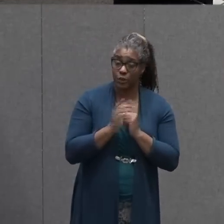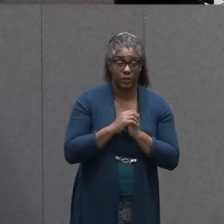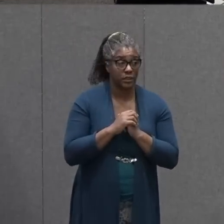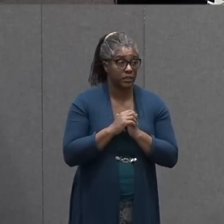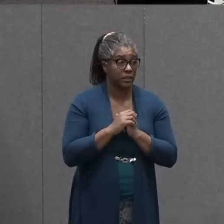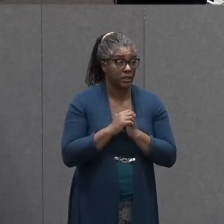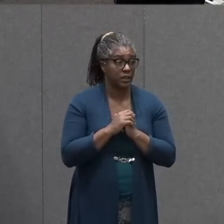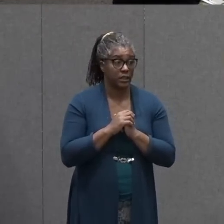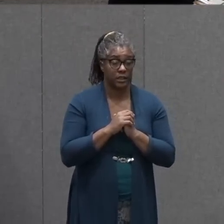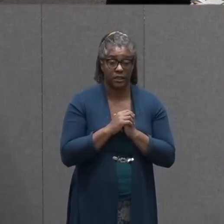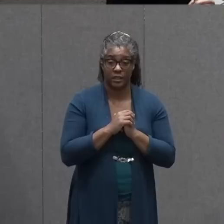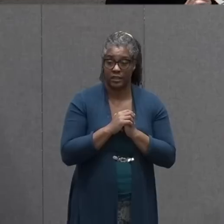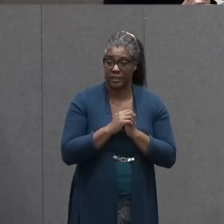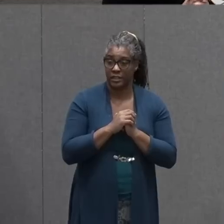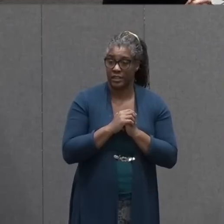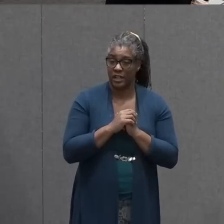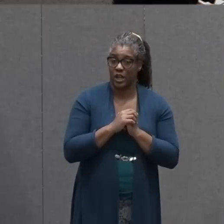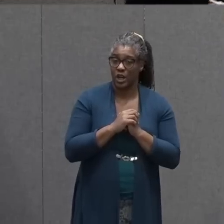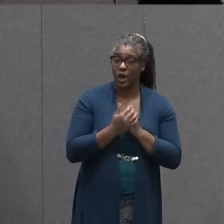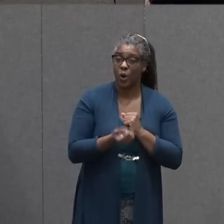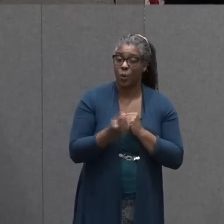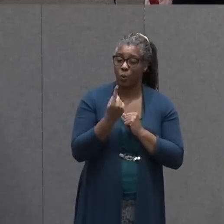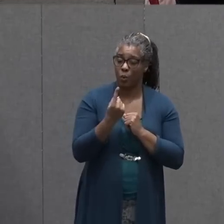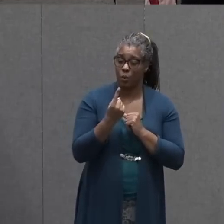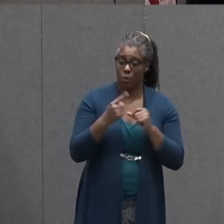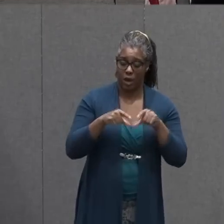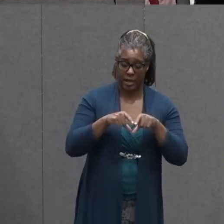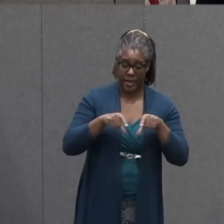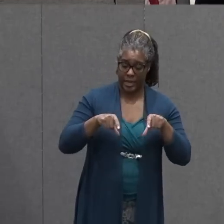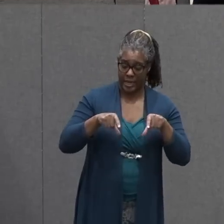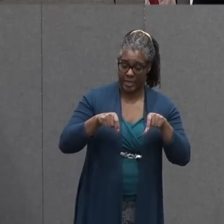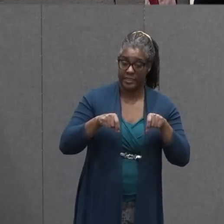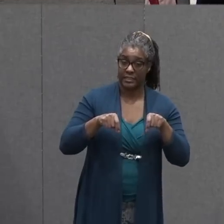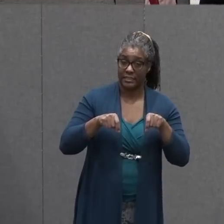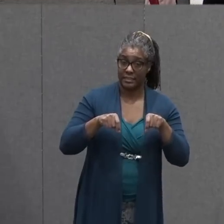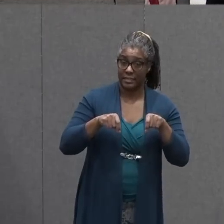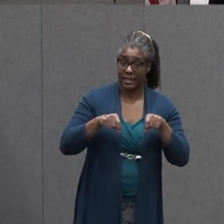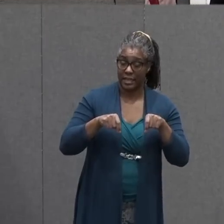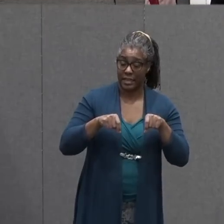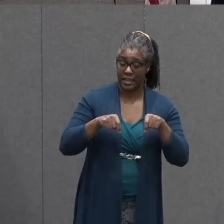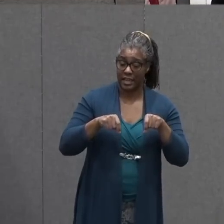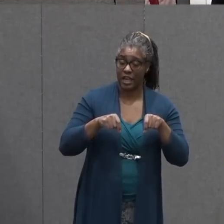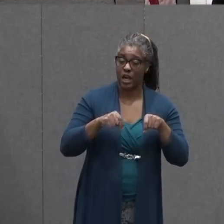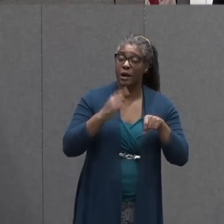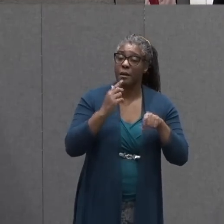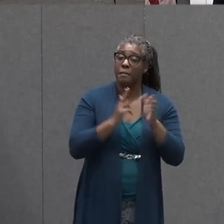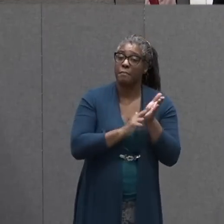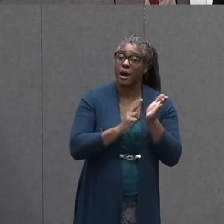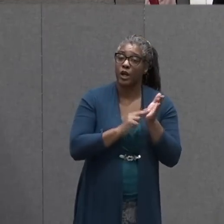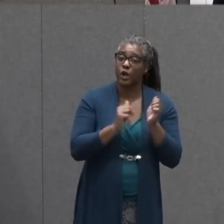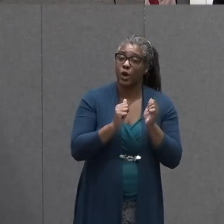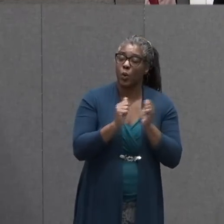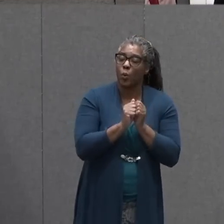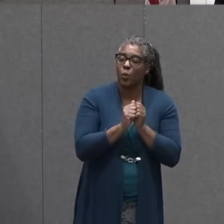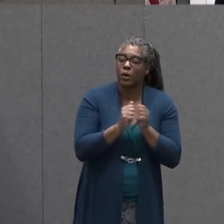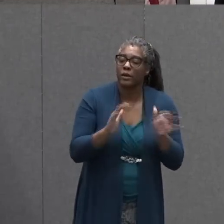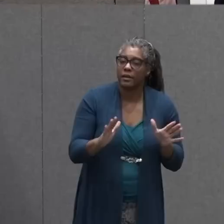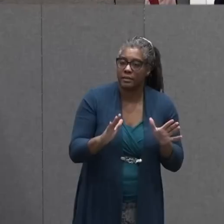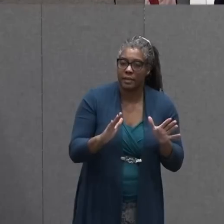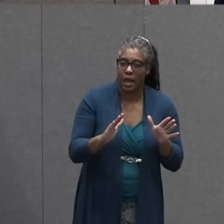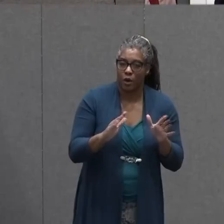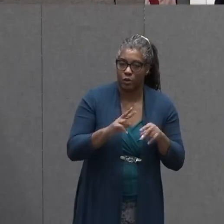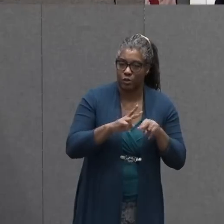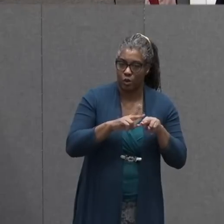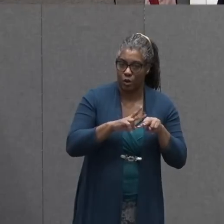1 stick of unsalted butter. All right, so right here we have a whole